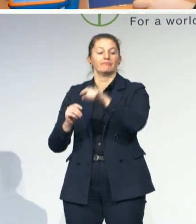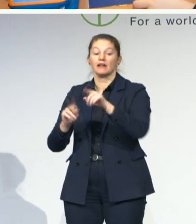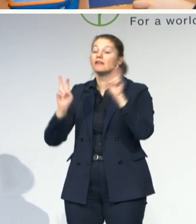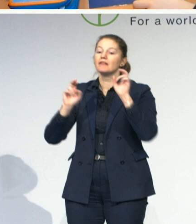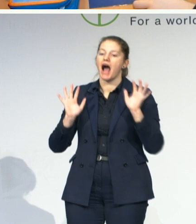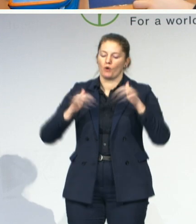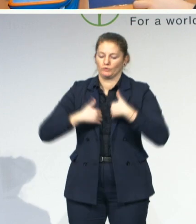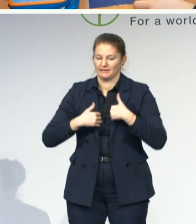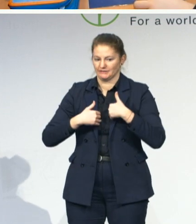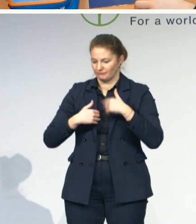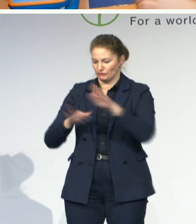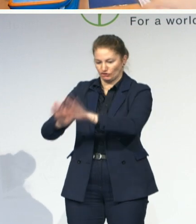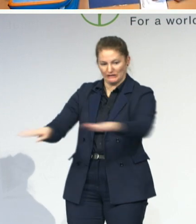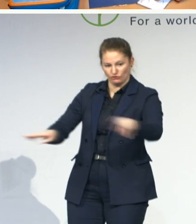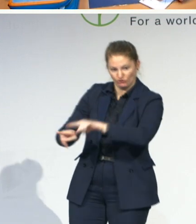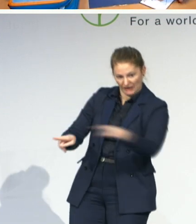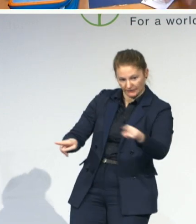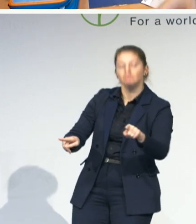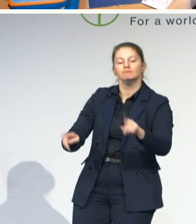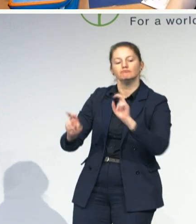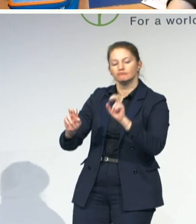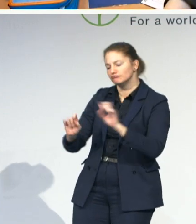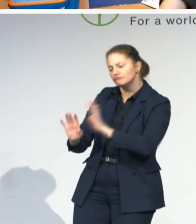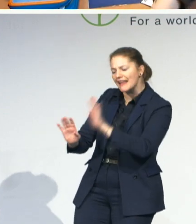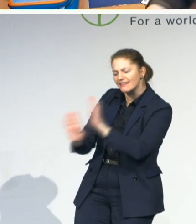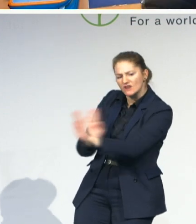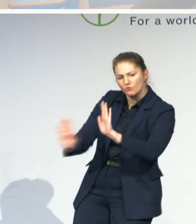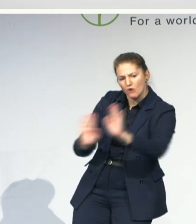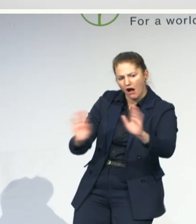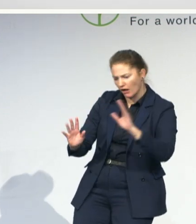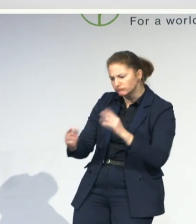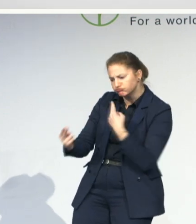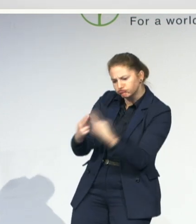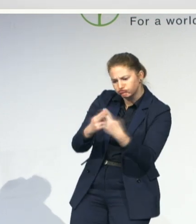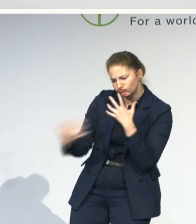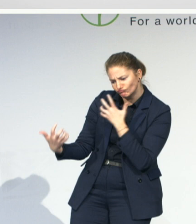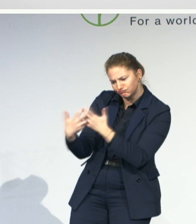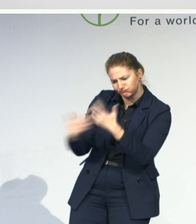and individual solutions are created for each child.